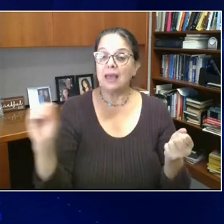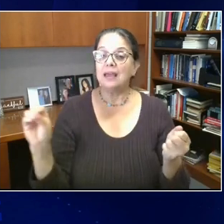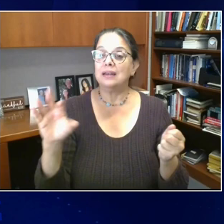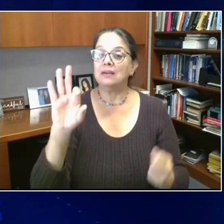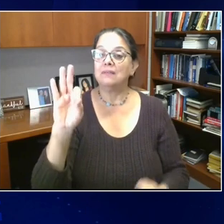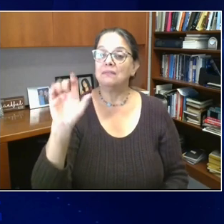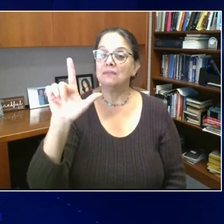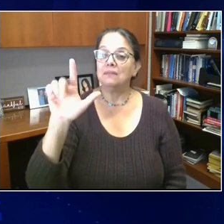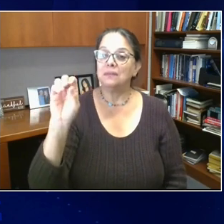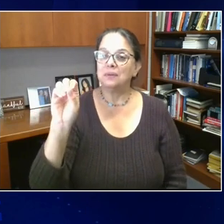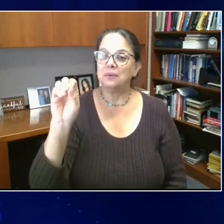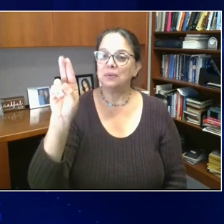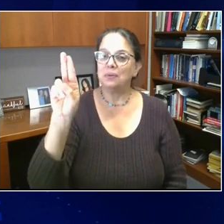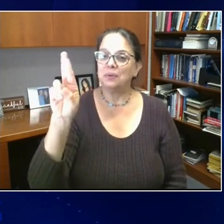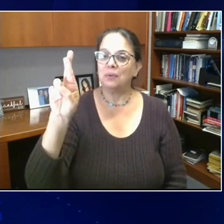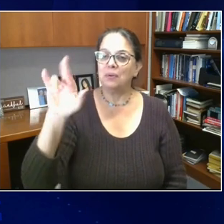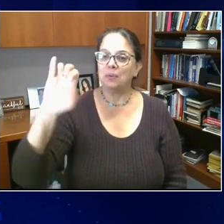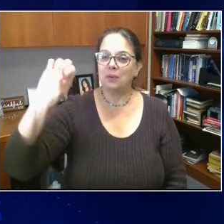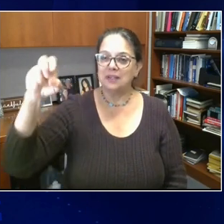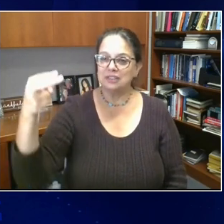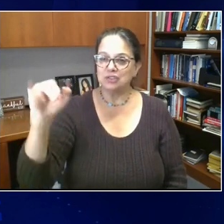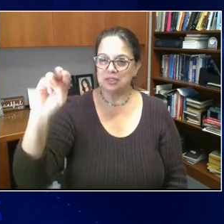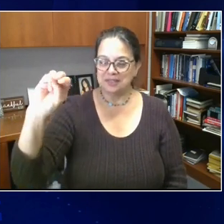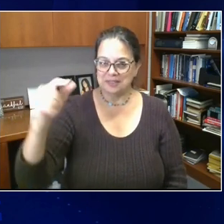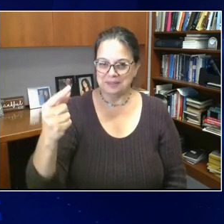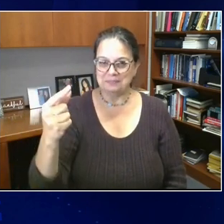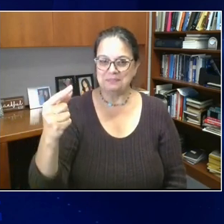eradication, and flourishing.